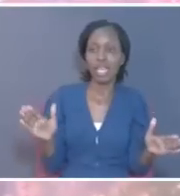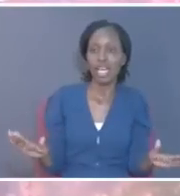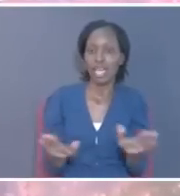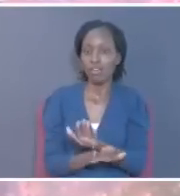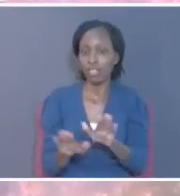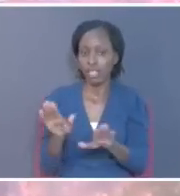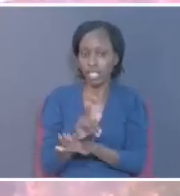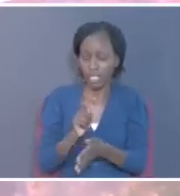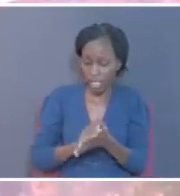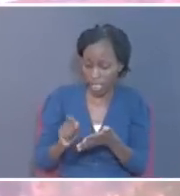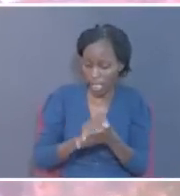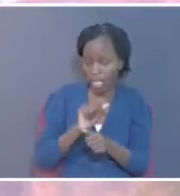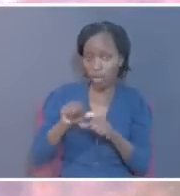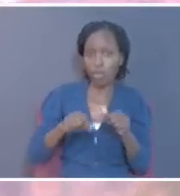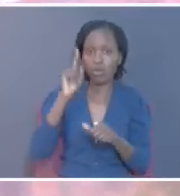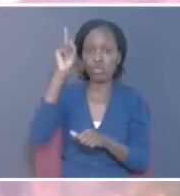Everything.